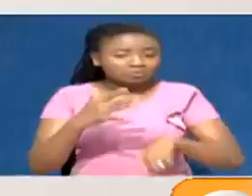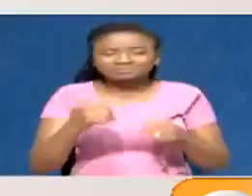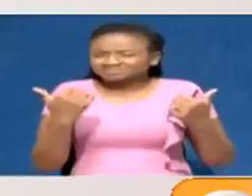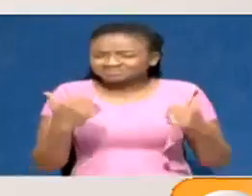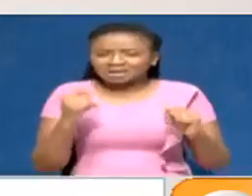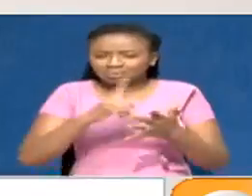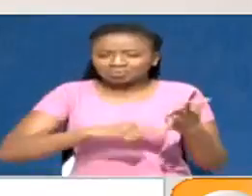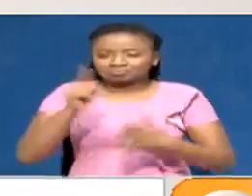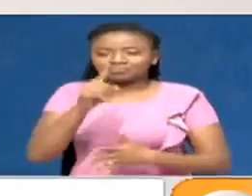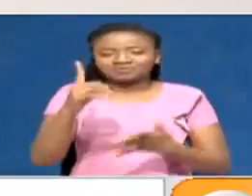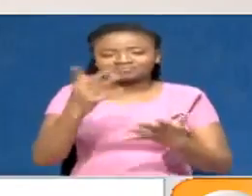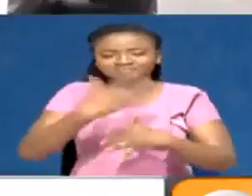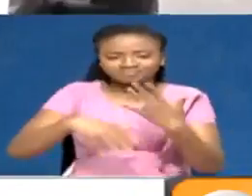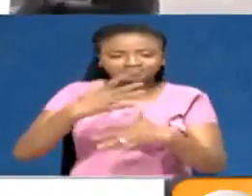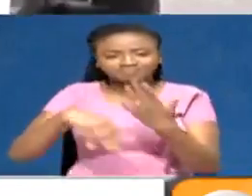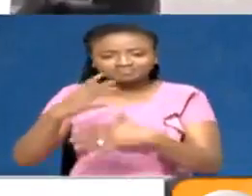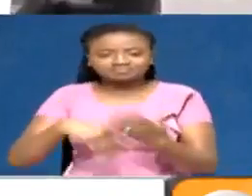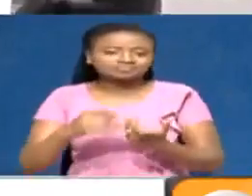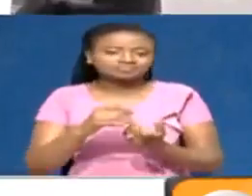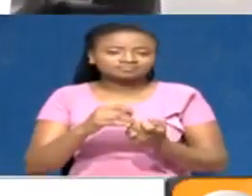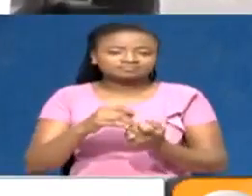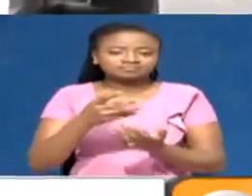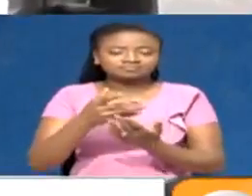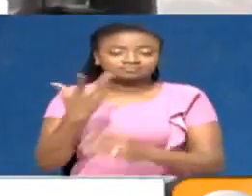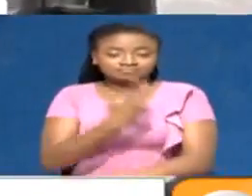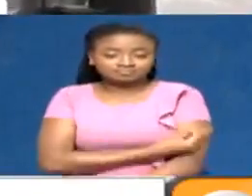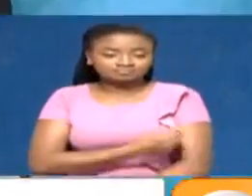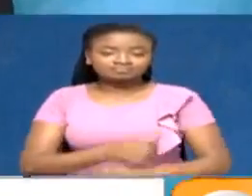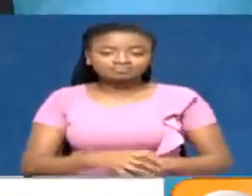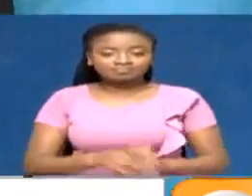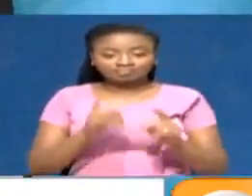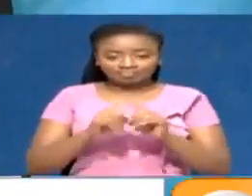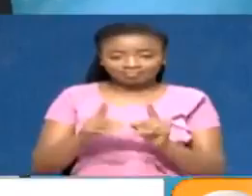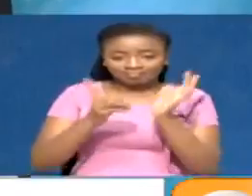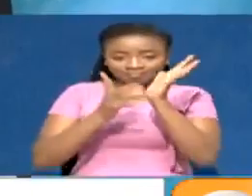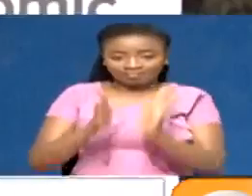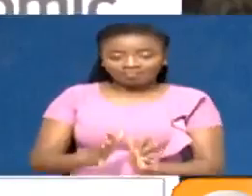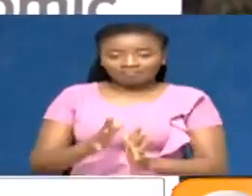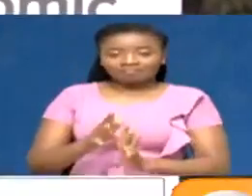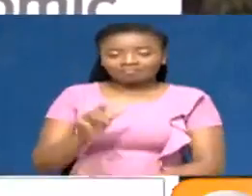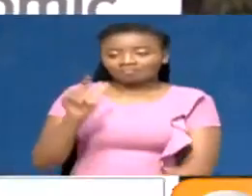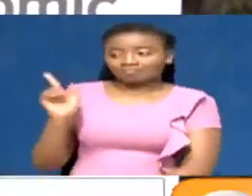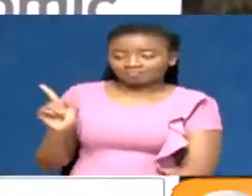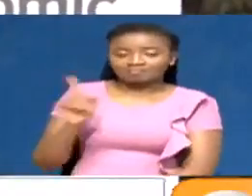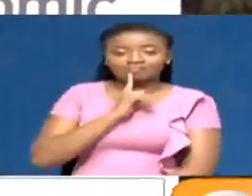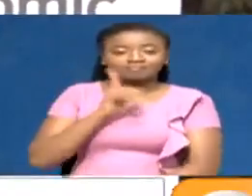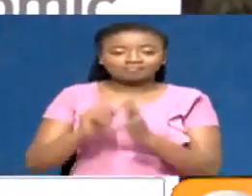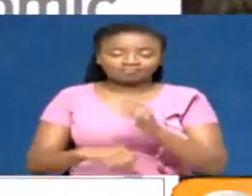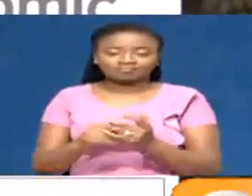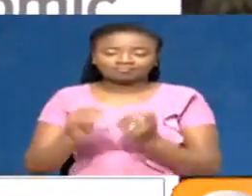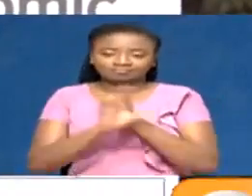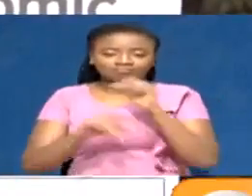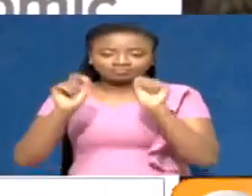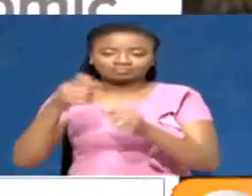approach to vaccination, citing limited data. But Amoth says countries can make their choice. Even though WHO has